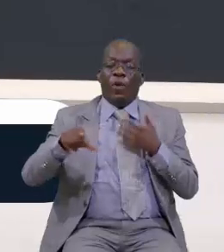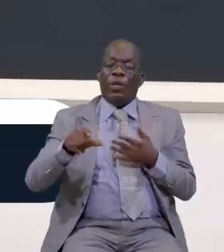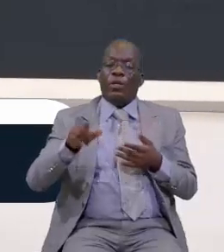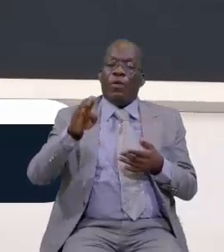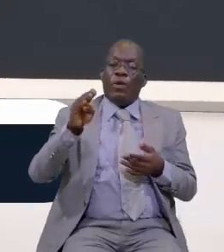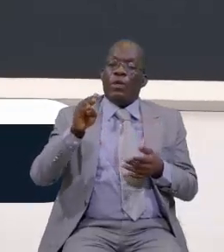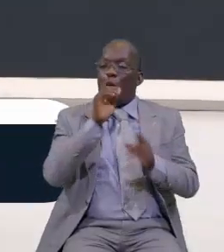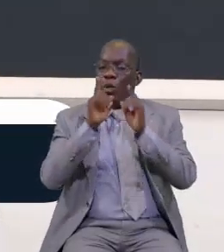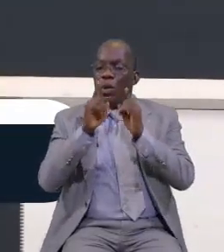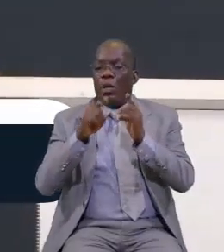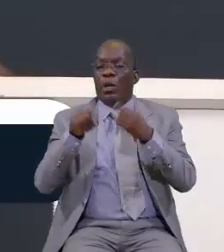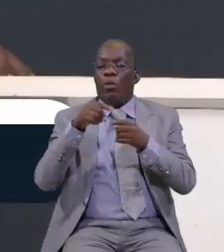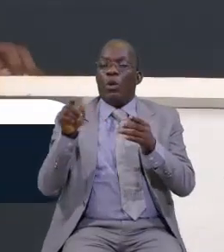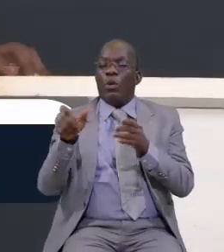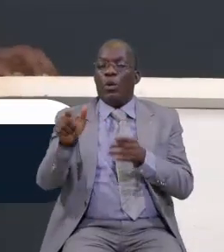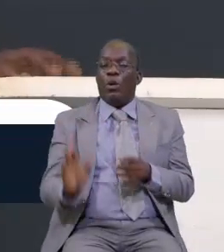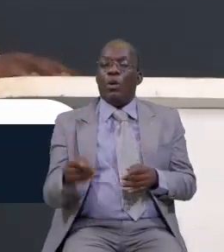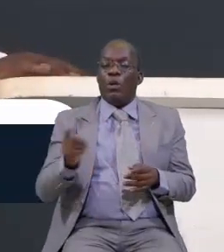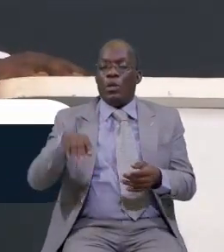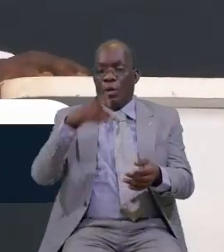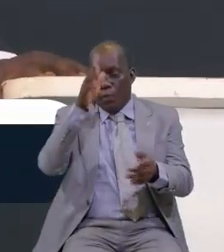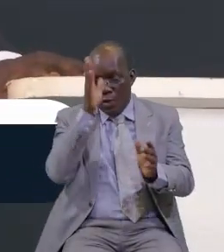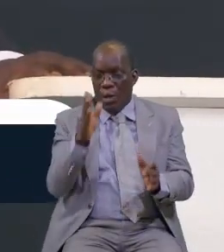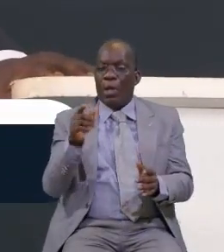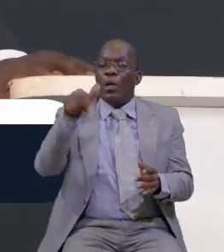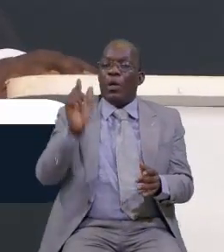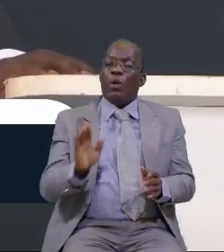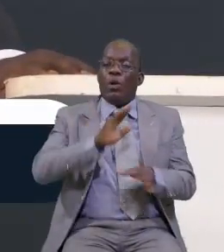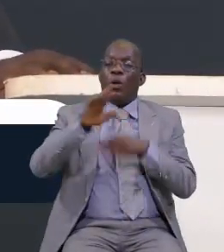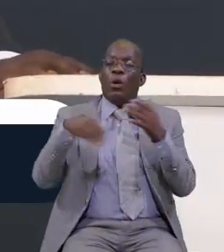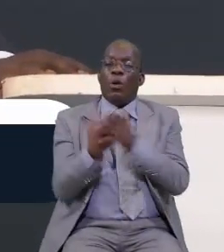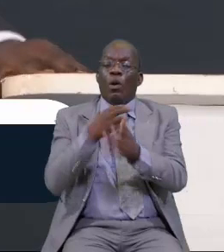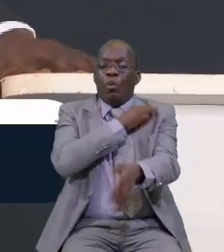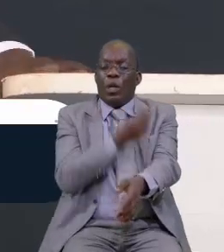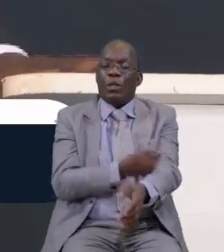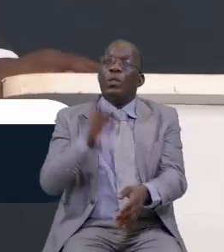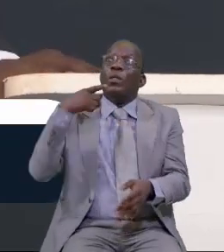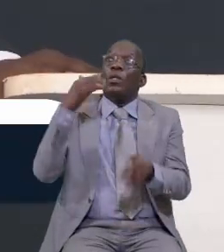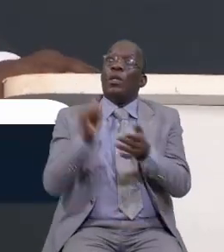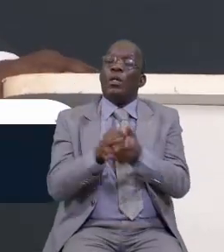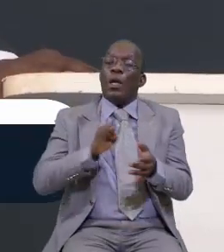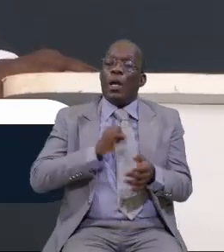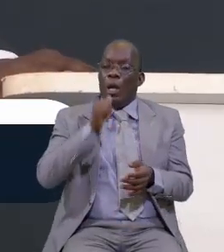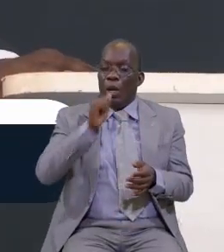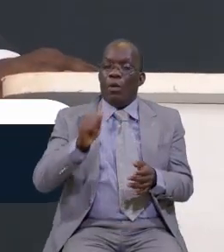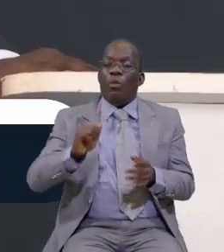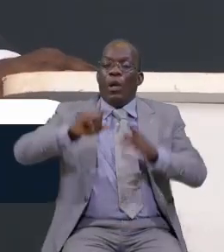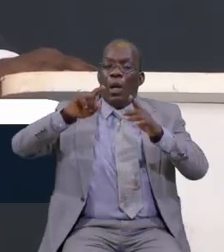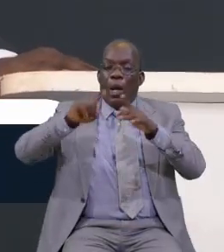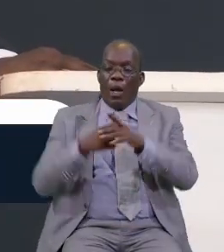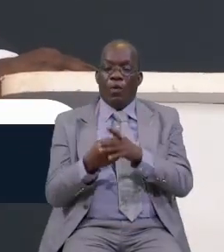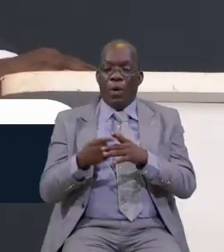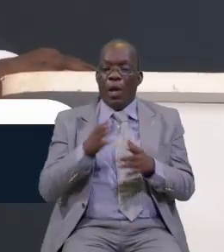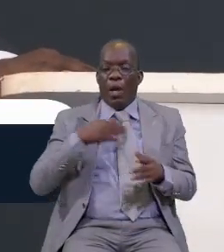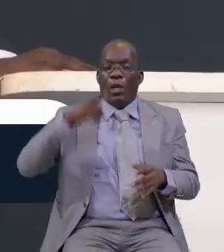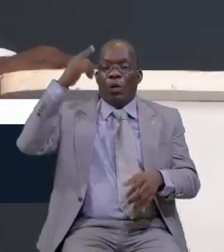You understand? God the Almighty says, I am Alpha and Omega. And then Christ says the